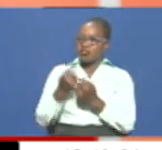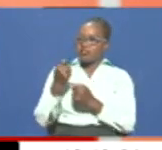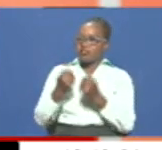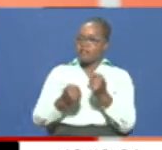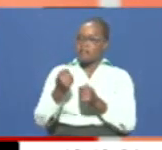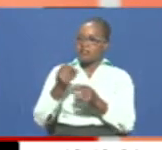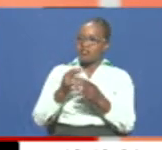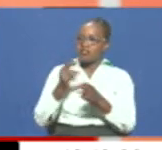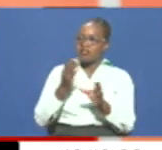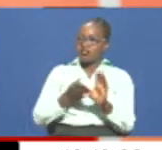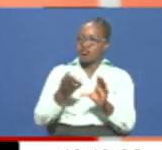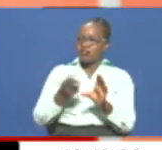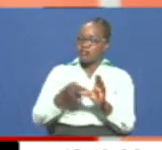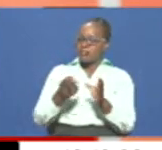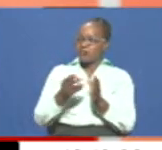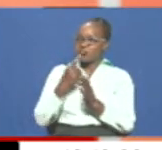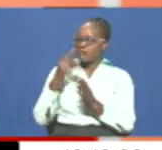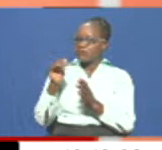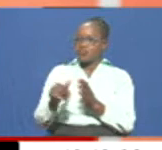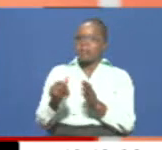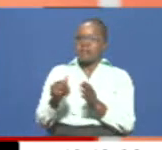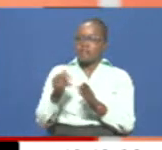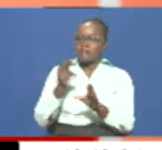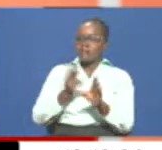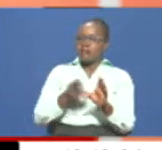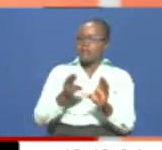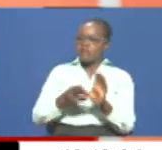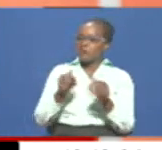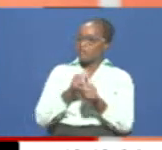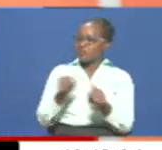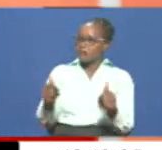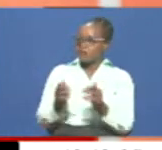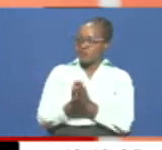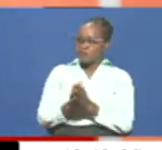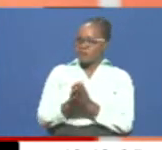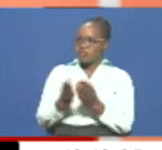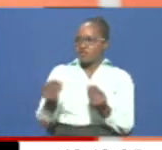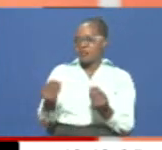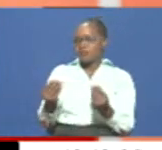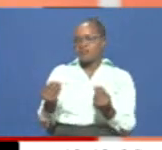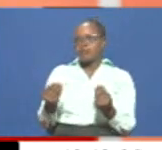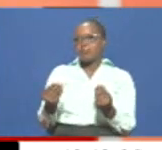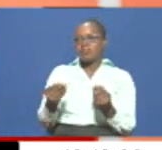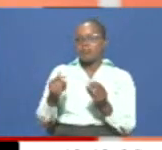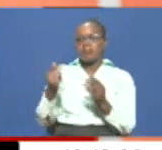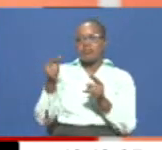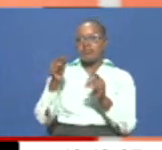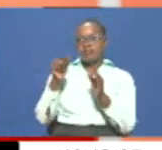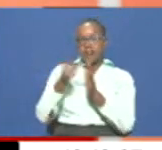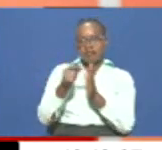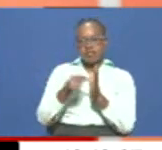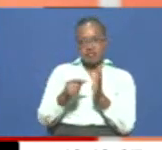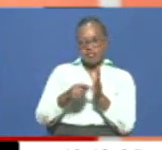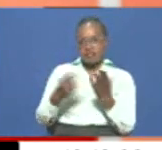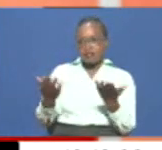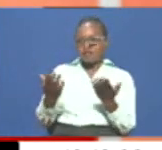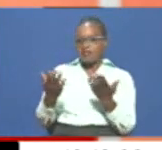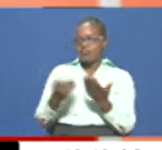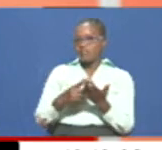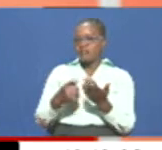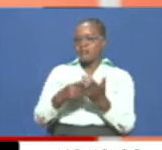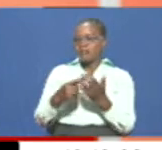participating in order to participate effectively. A very simple analysis is how many sports can we be able to present